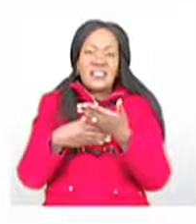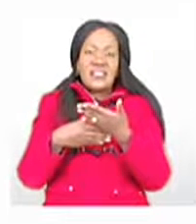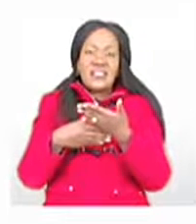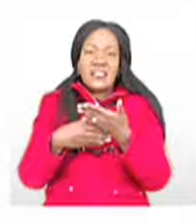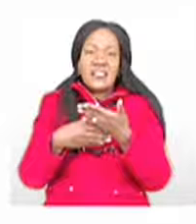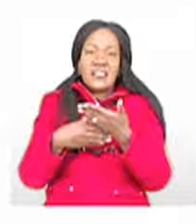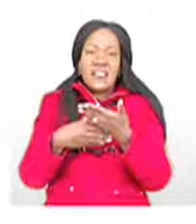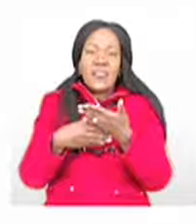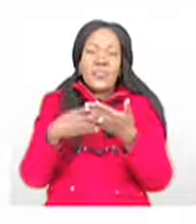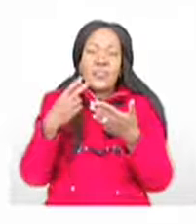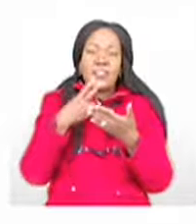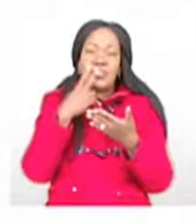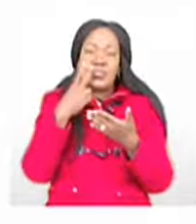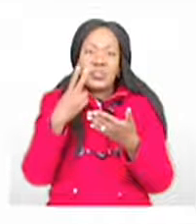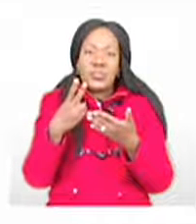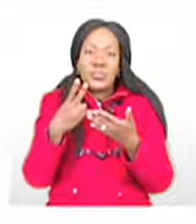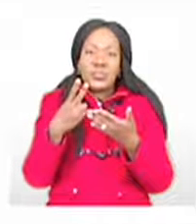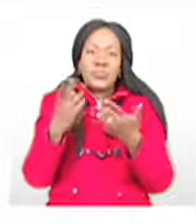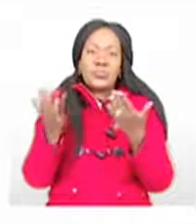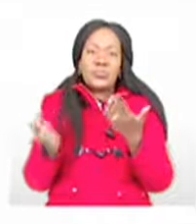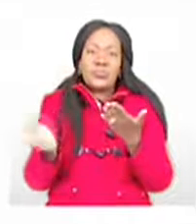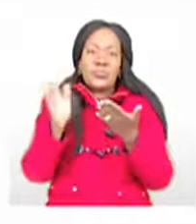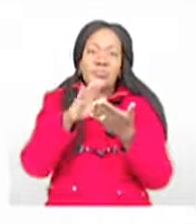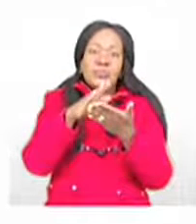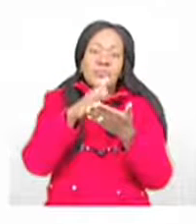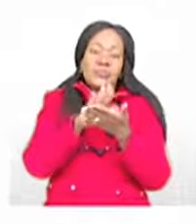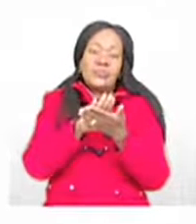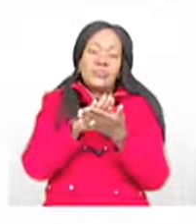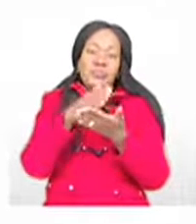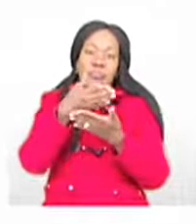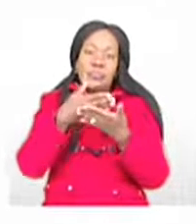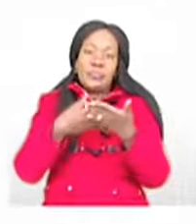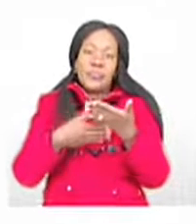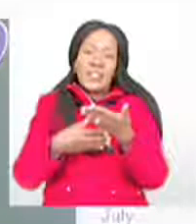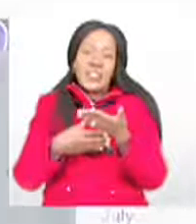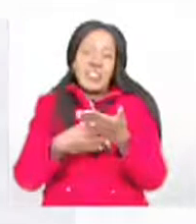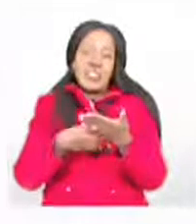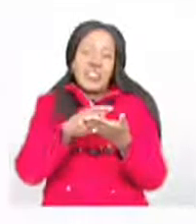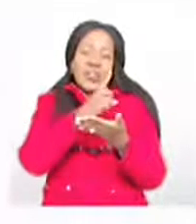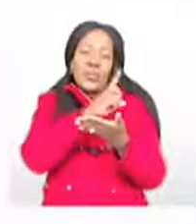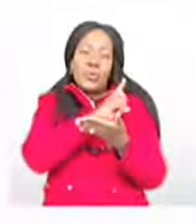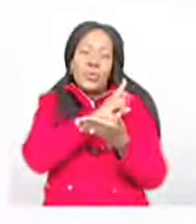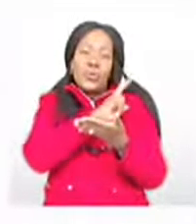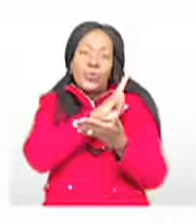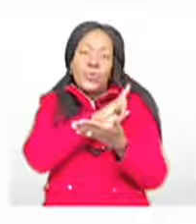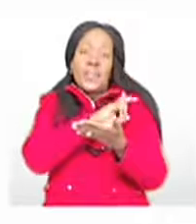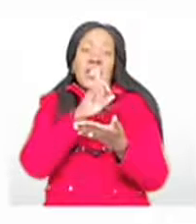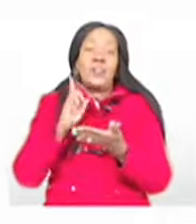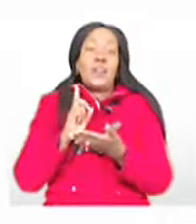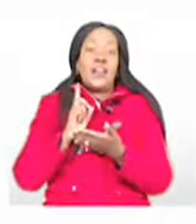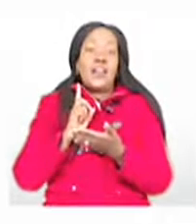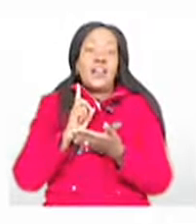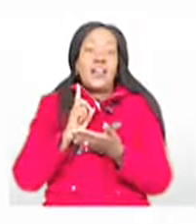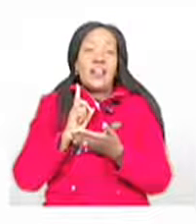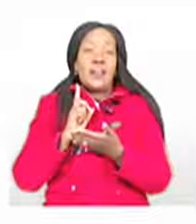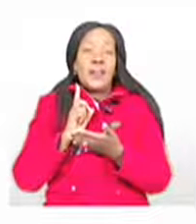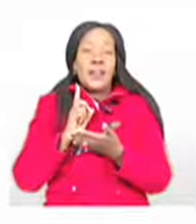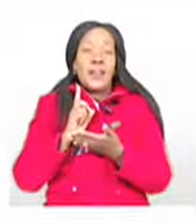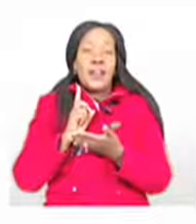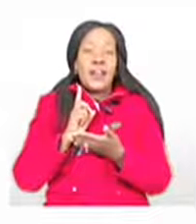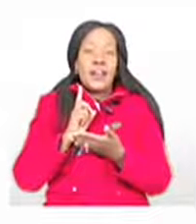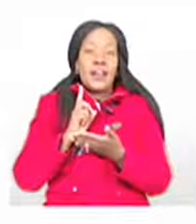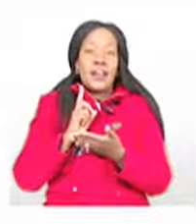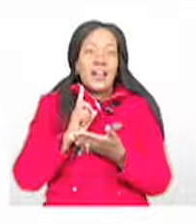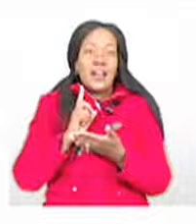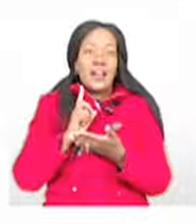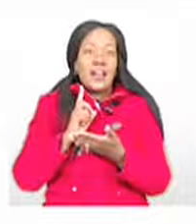need to look or turn to the next page, which is page 21. On page 21, I